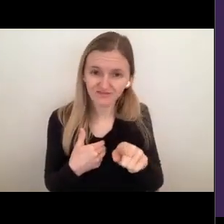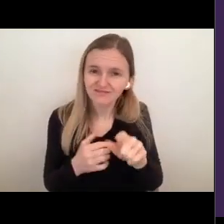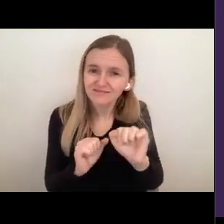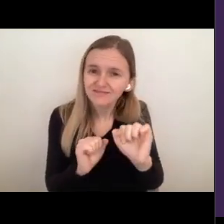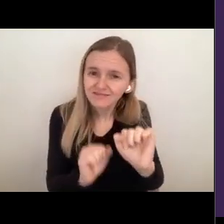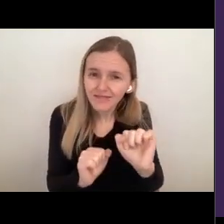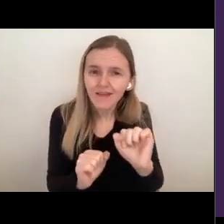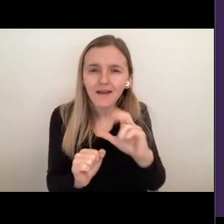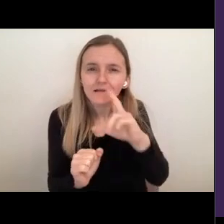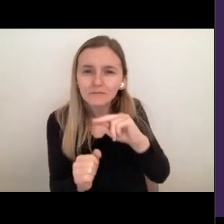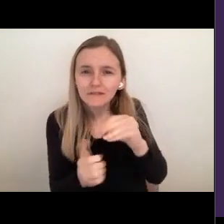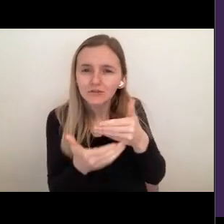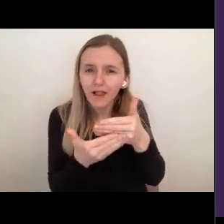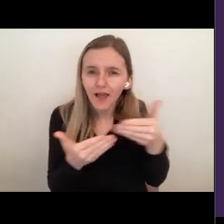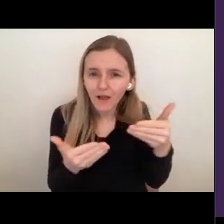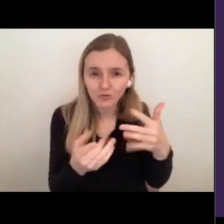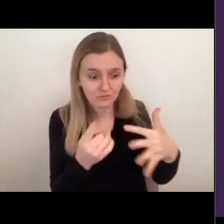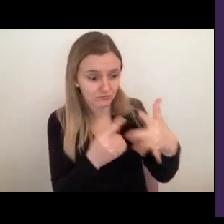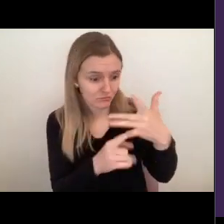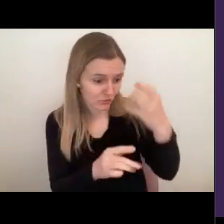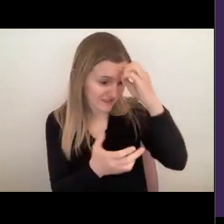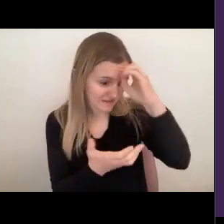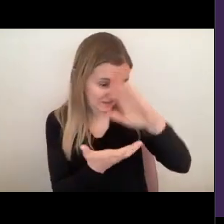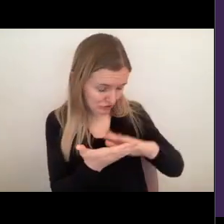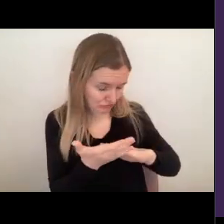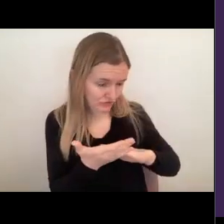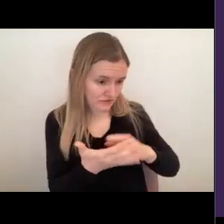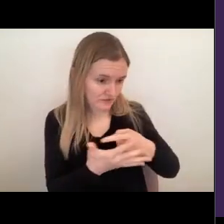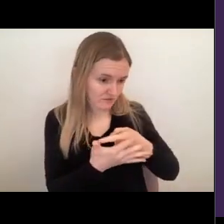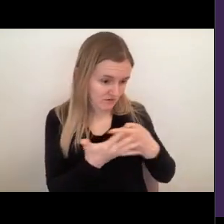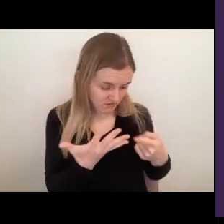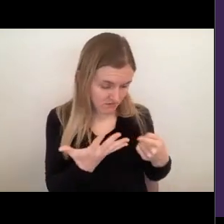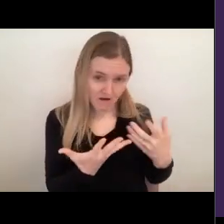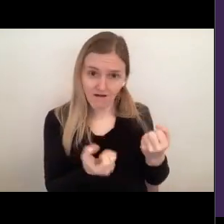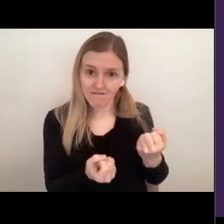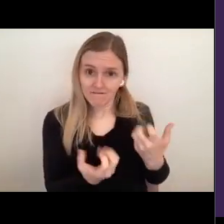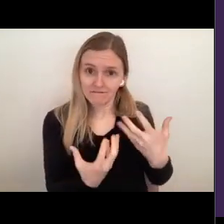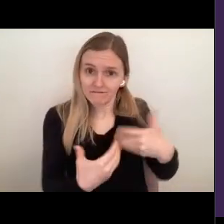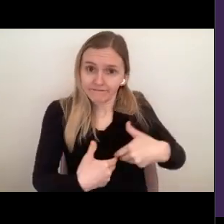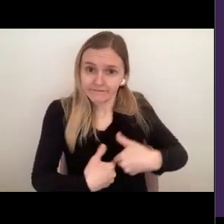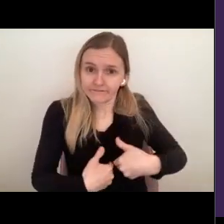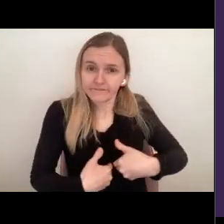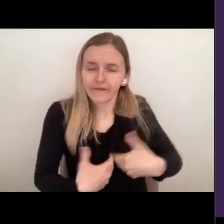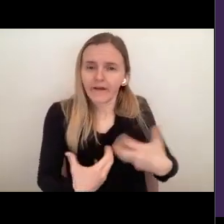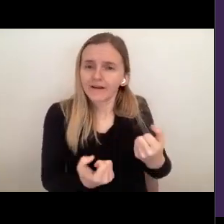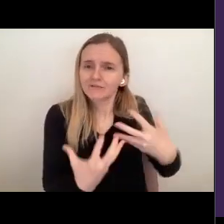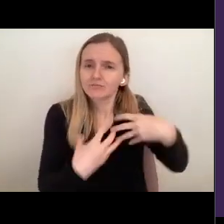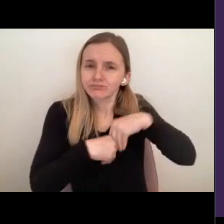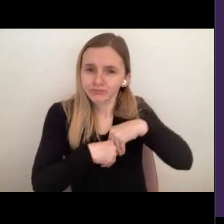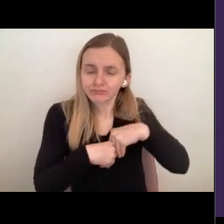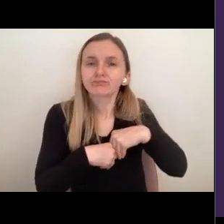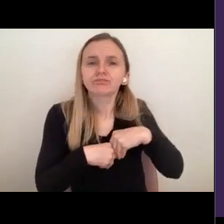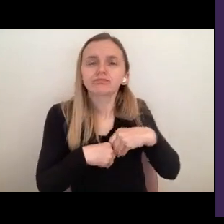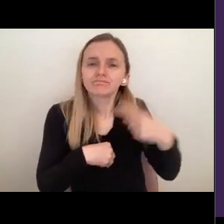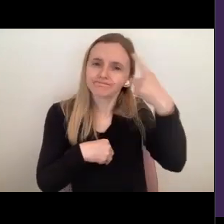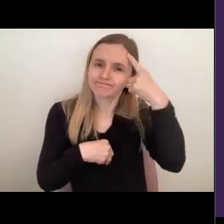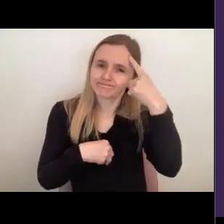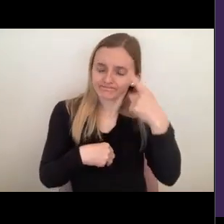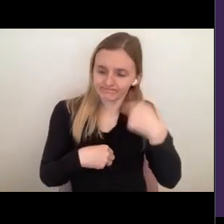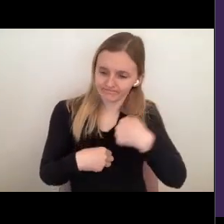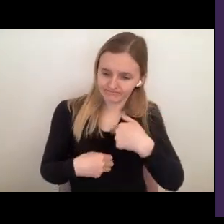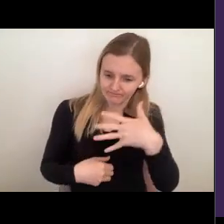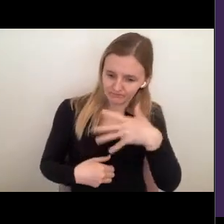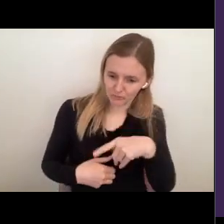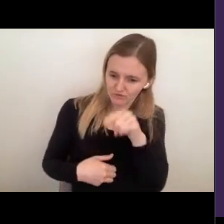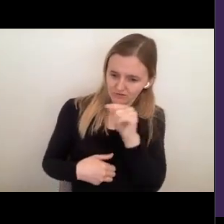social experience, for example. They take that, they have an idea, they have an expectation of what they want, how they want this